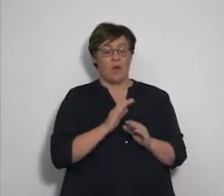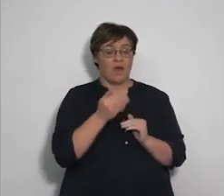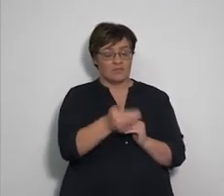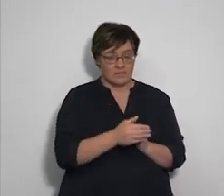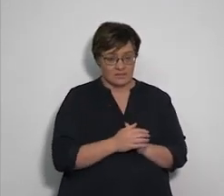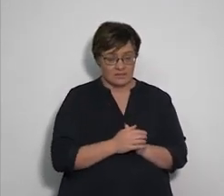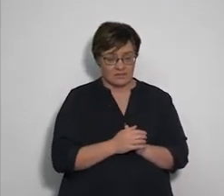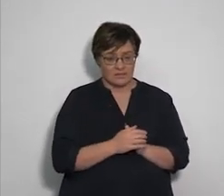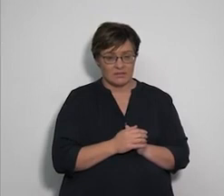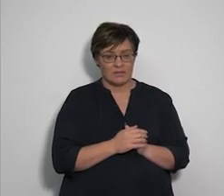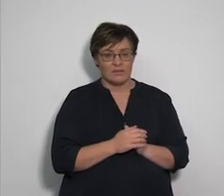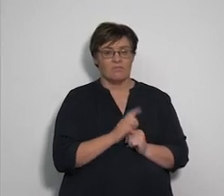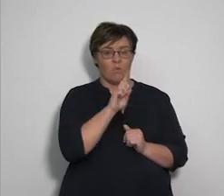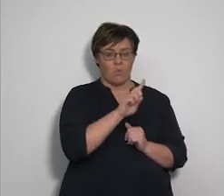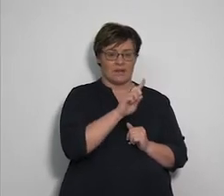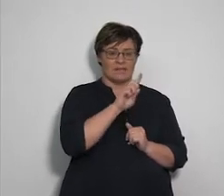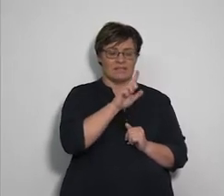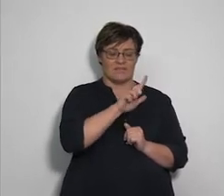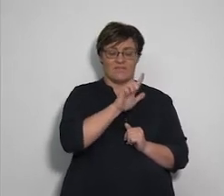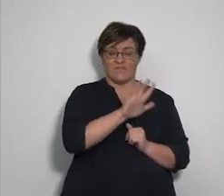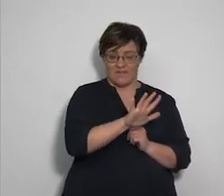After 6 hours, there was